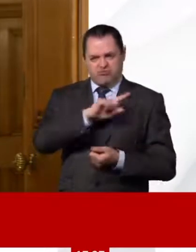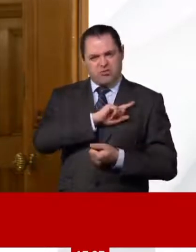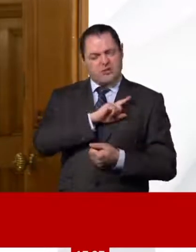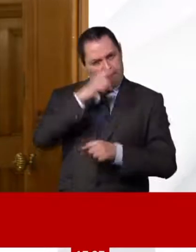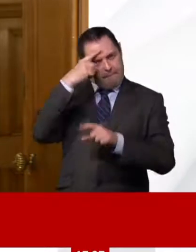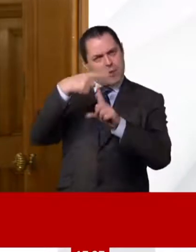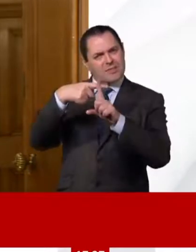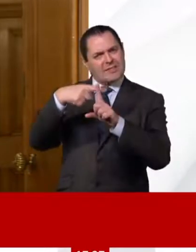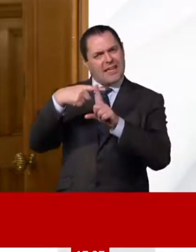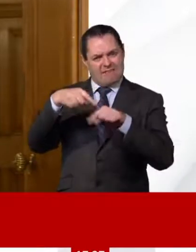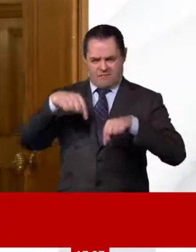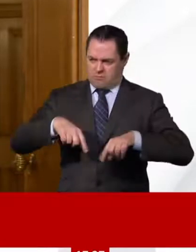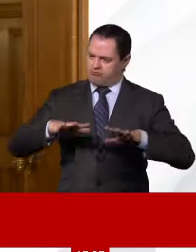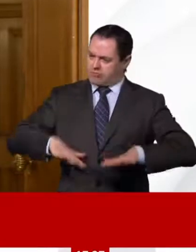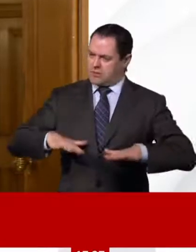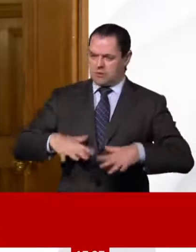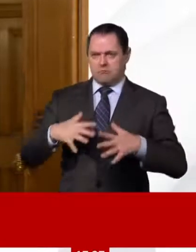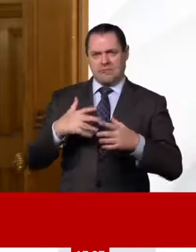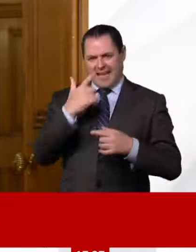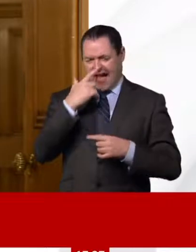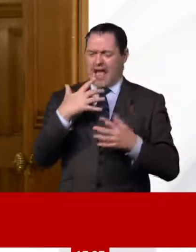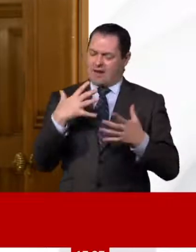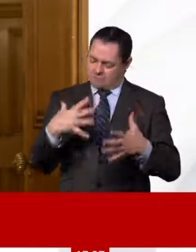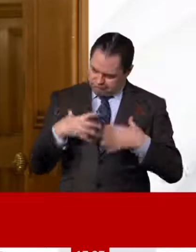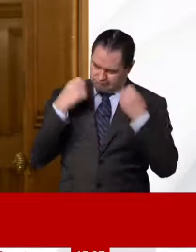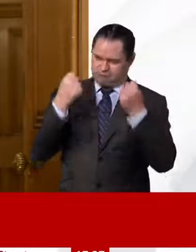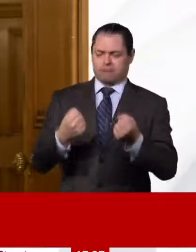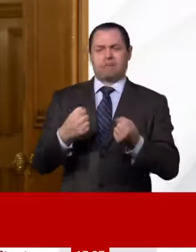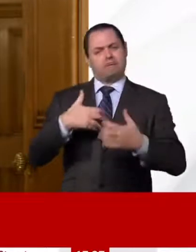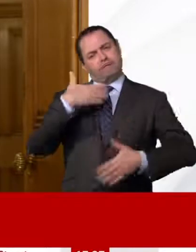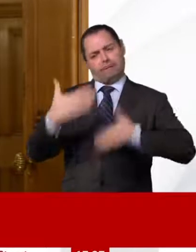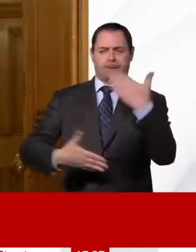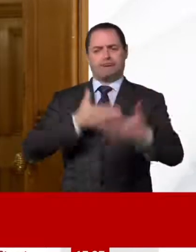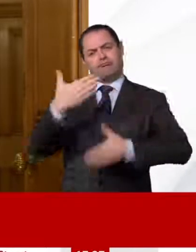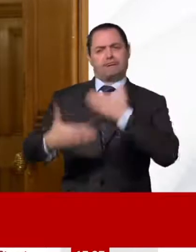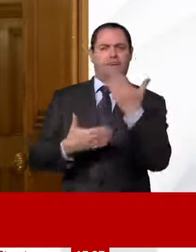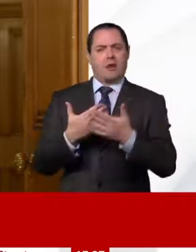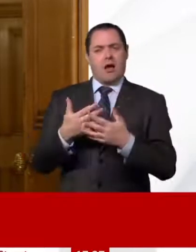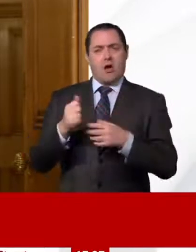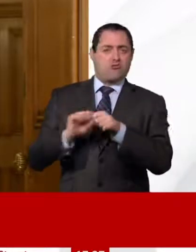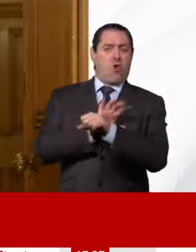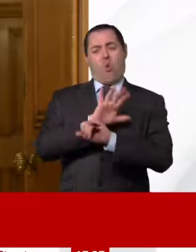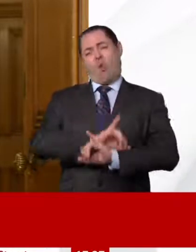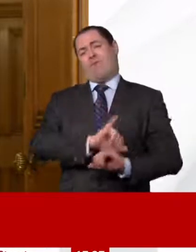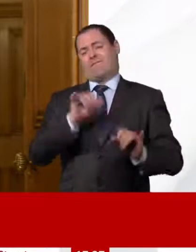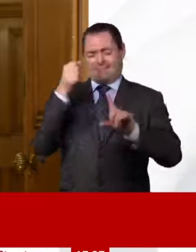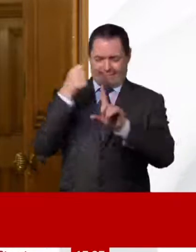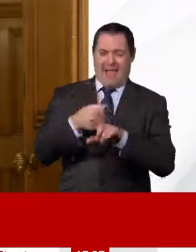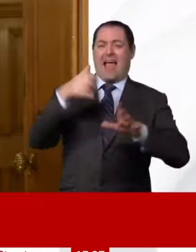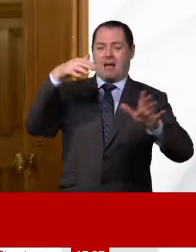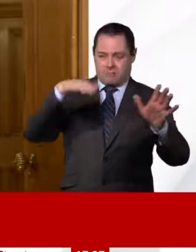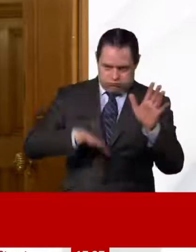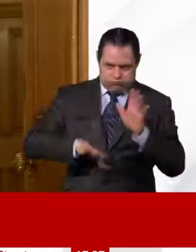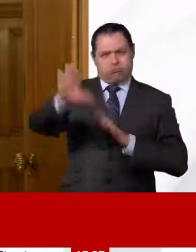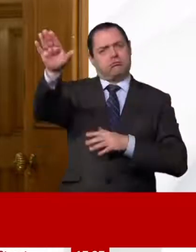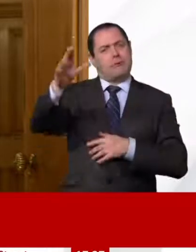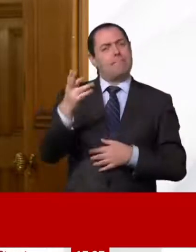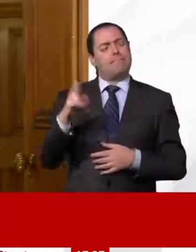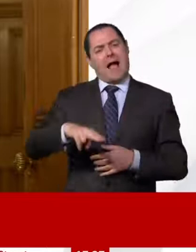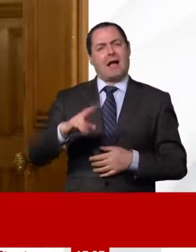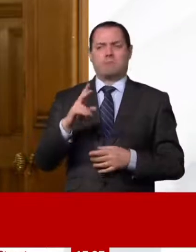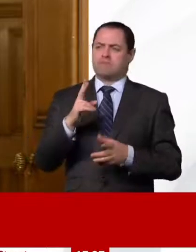about this country's ability to bounce back next year from COVID. And I think that is the right thing to